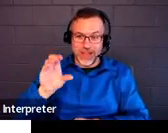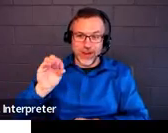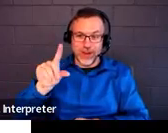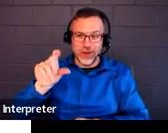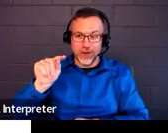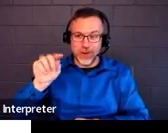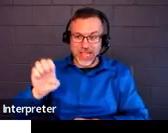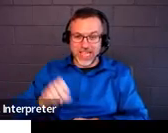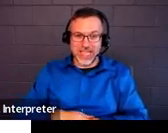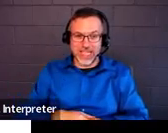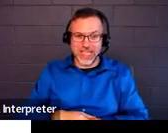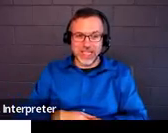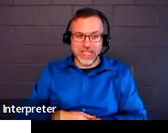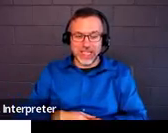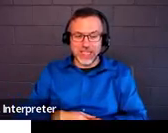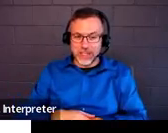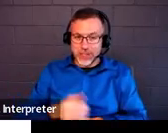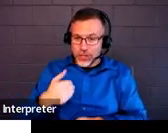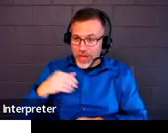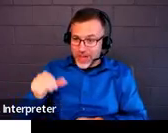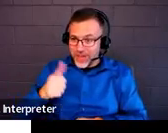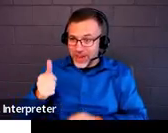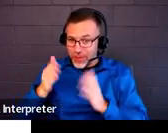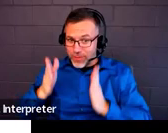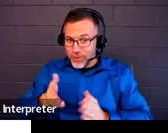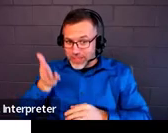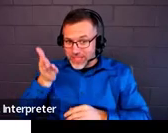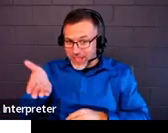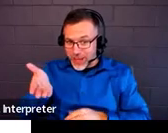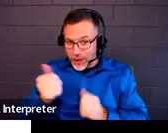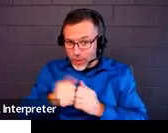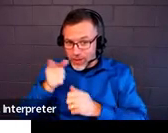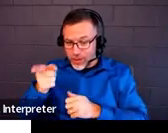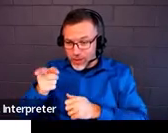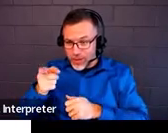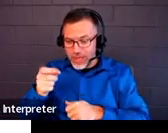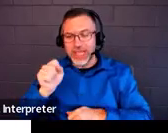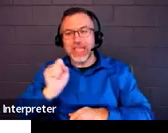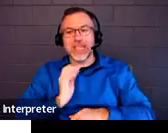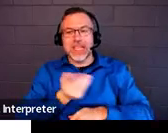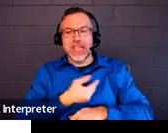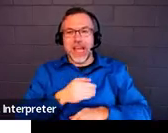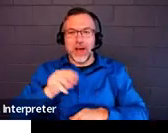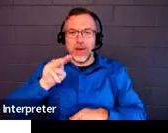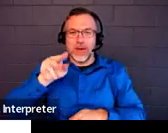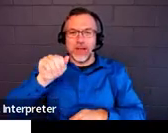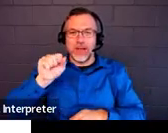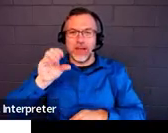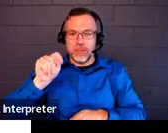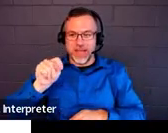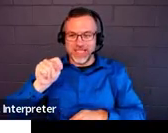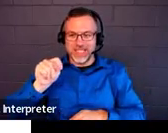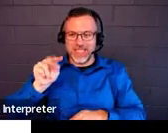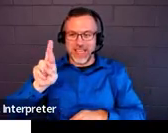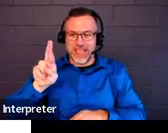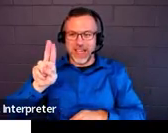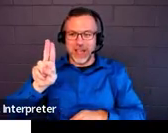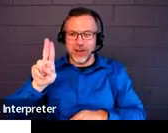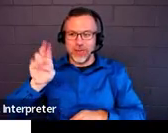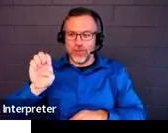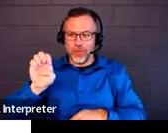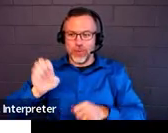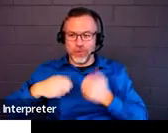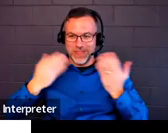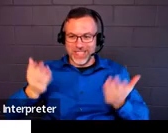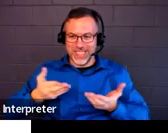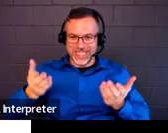believe you have someone else there with you, Jennifer Gleason. And I have our mascot, Rue, is here. Is